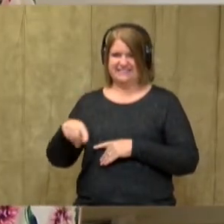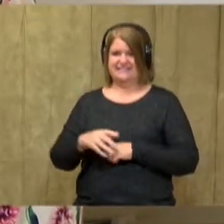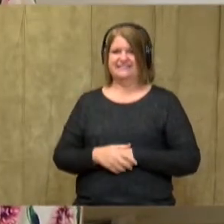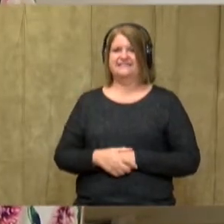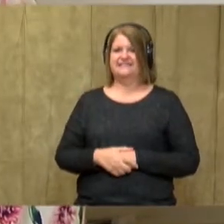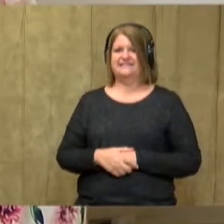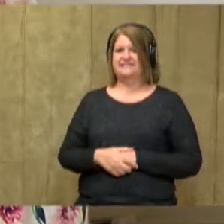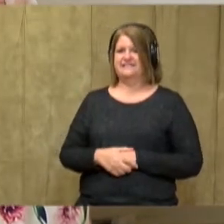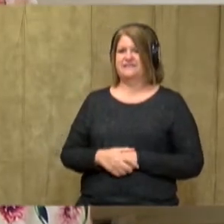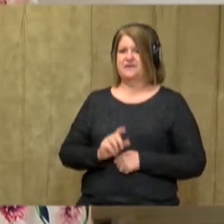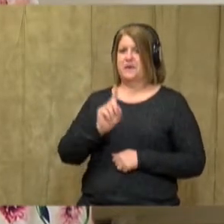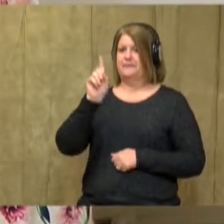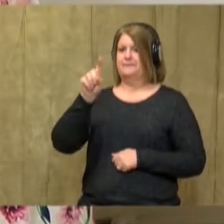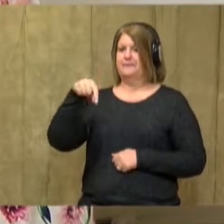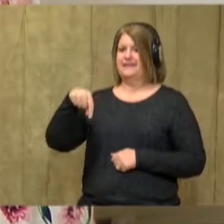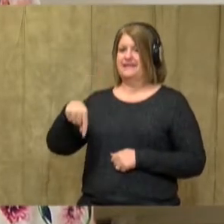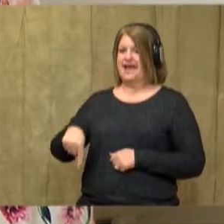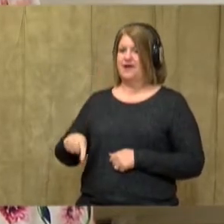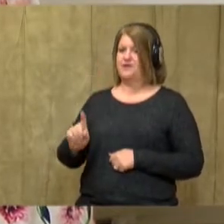and down,